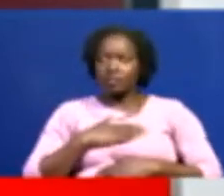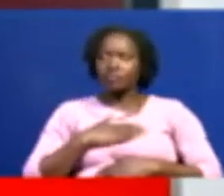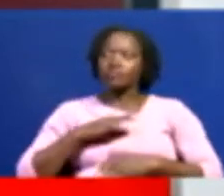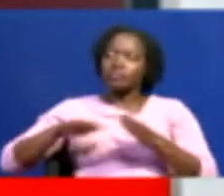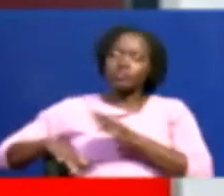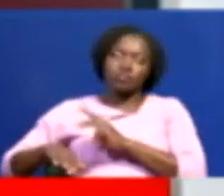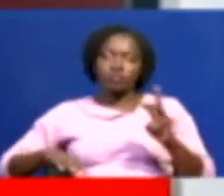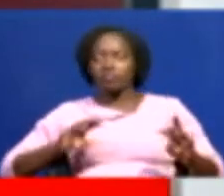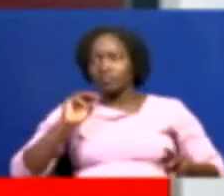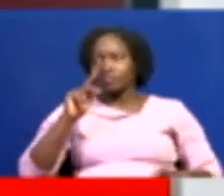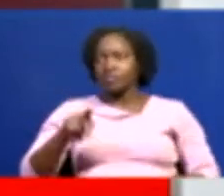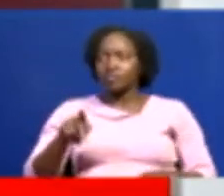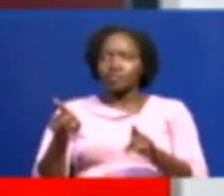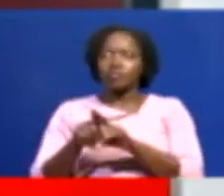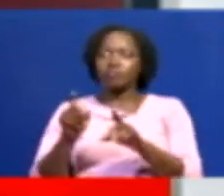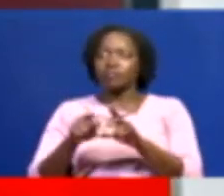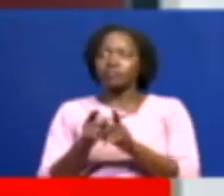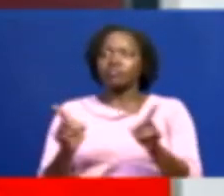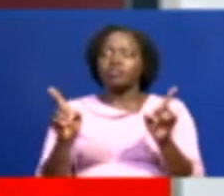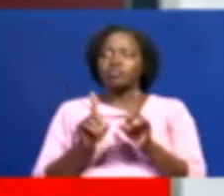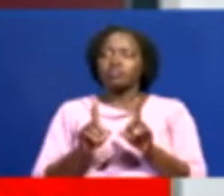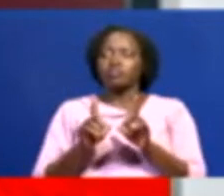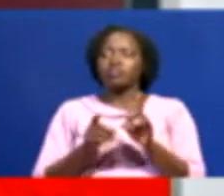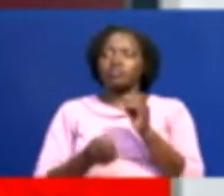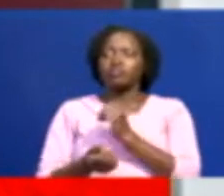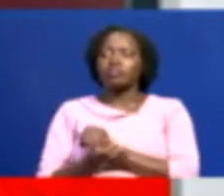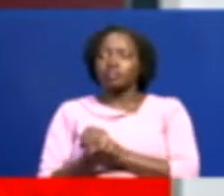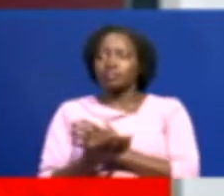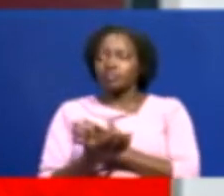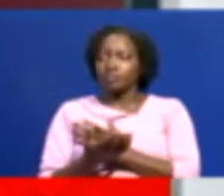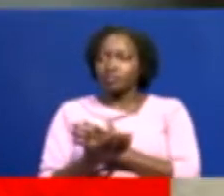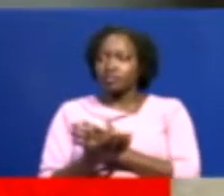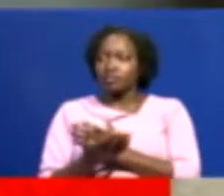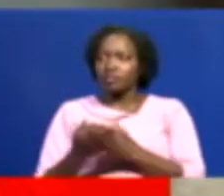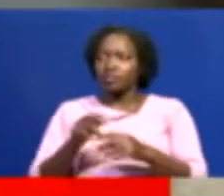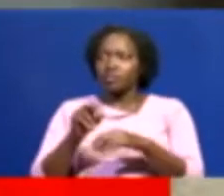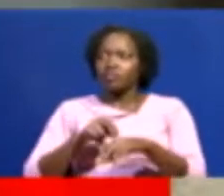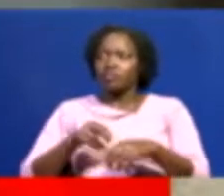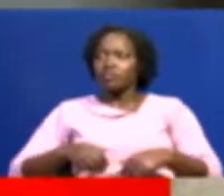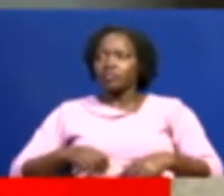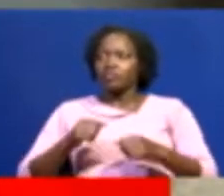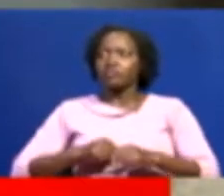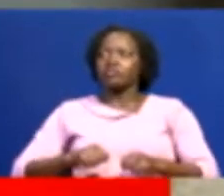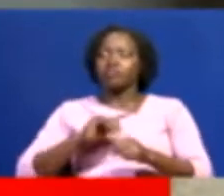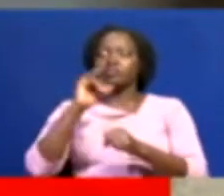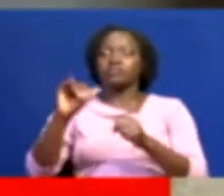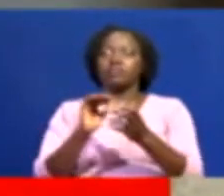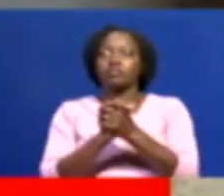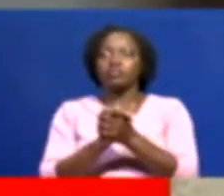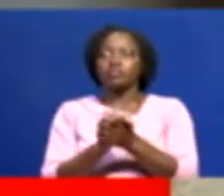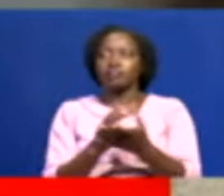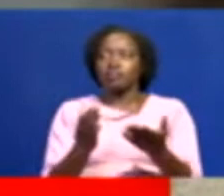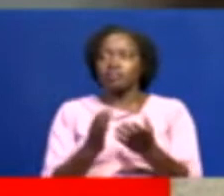Parliament. And of course, joining us is none other than Advice Mundalo, National Youth Chair of the Jubilee Party. Now, let me come to